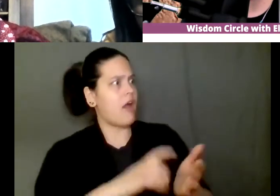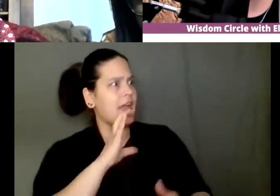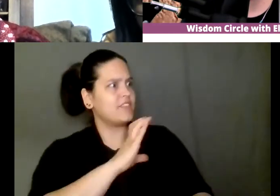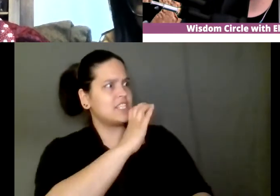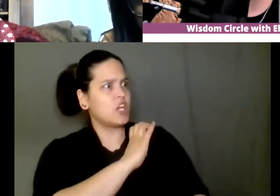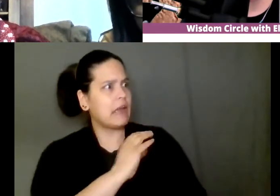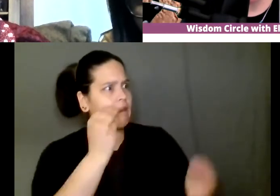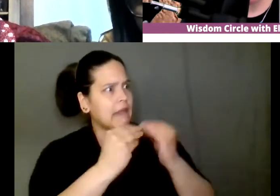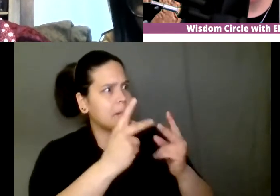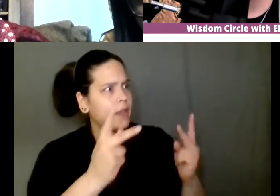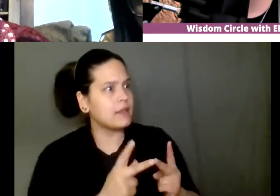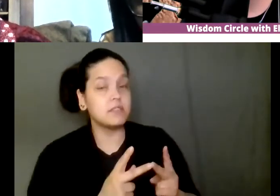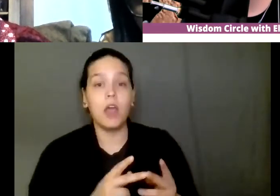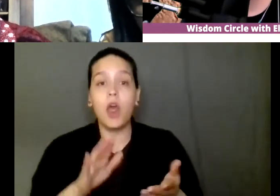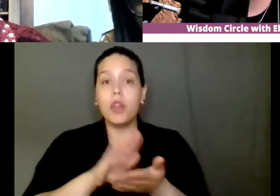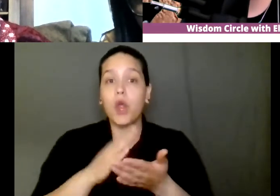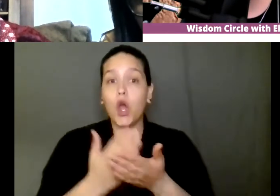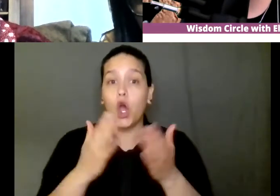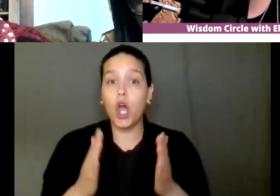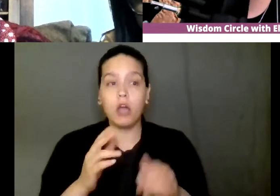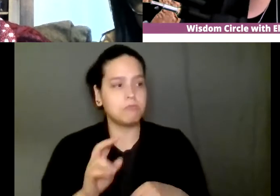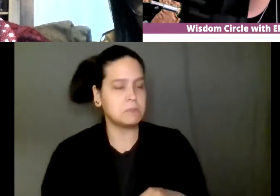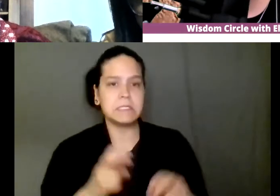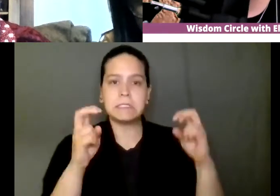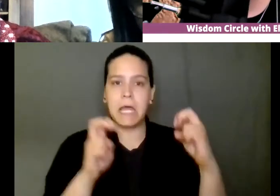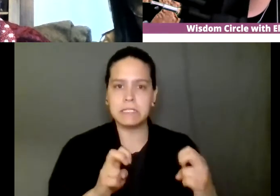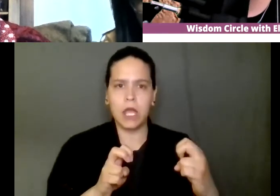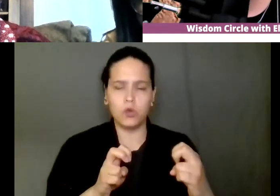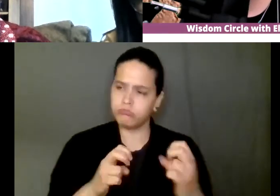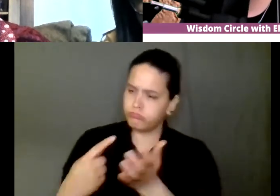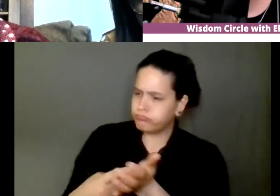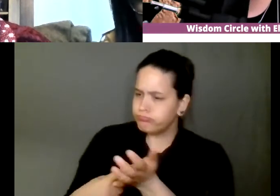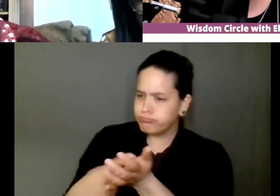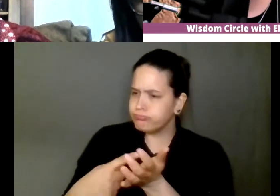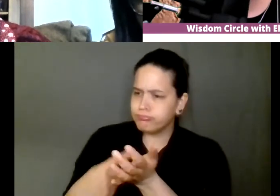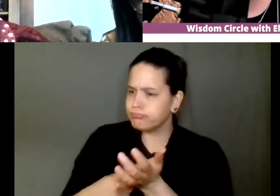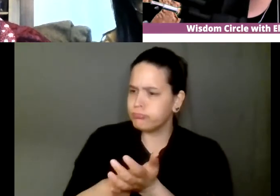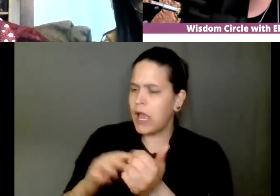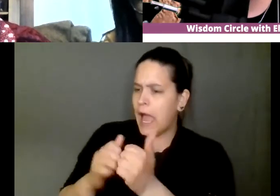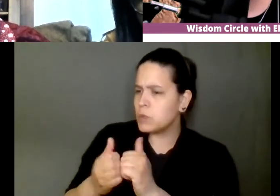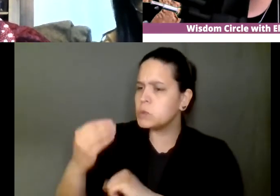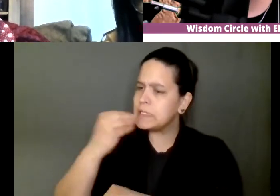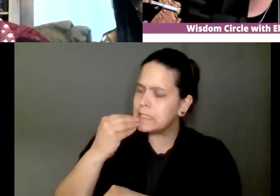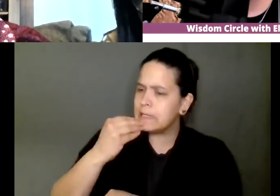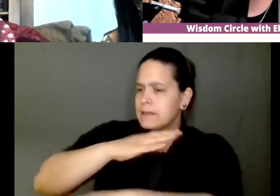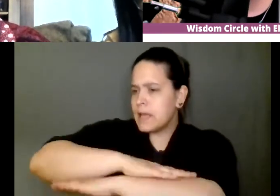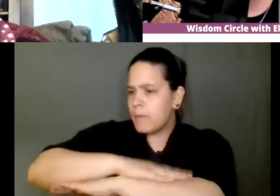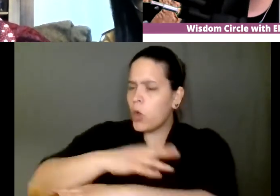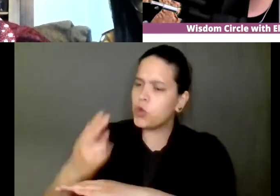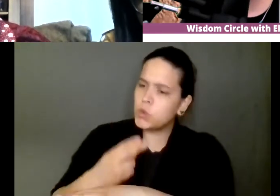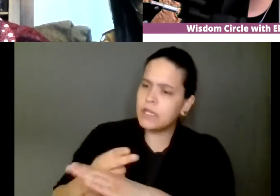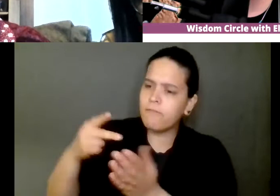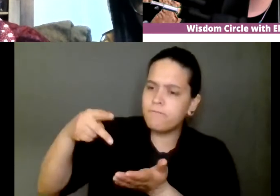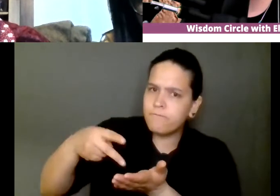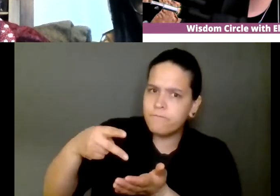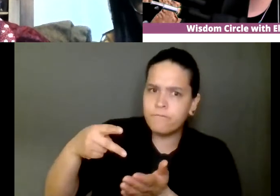down and sort of told her the etiquette of eating at the table using the forks, and